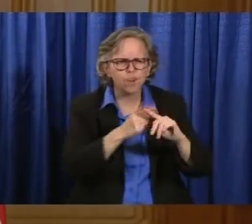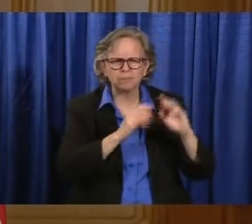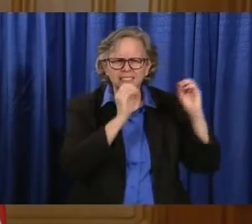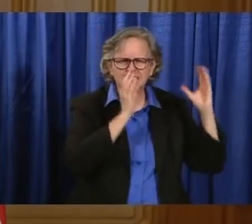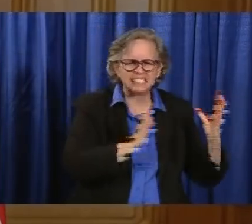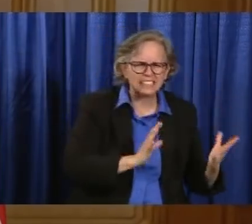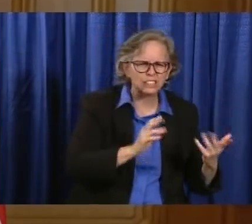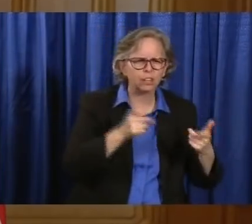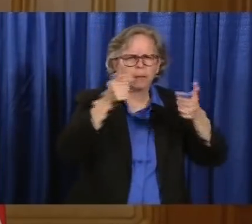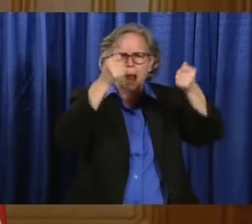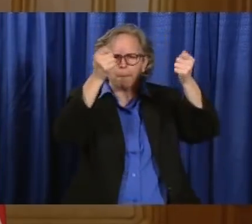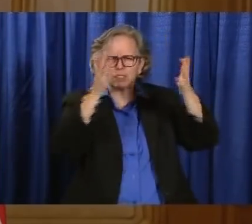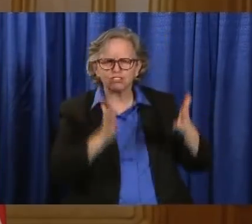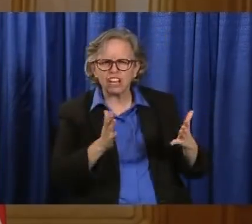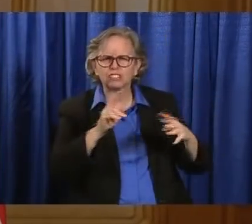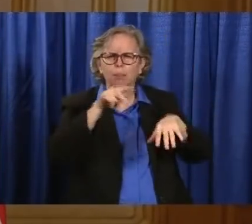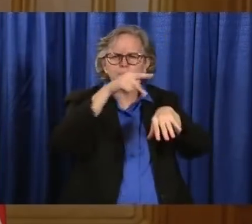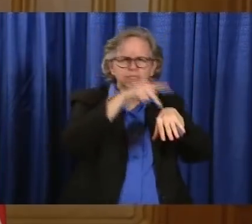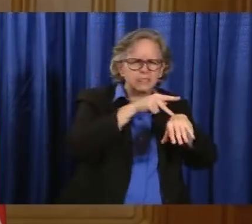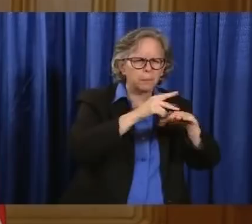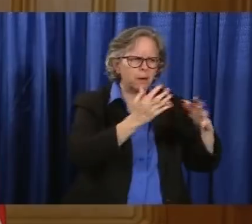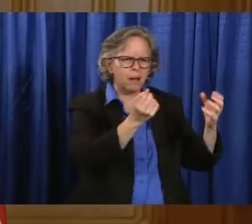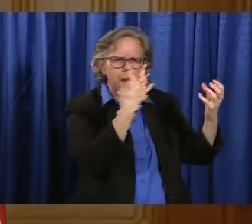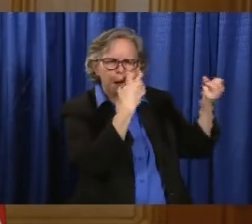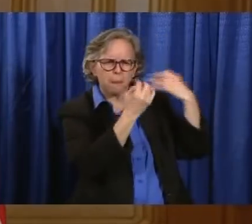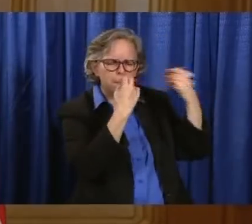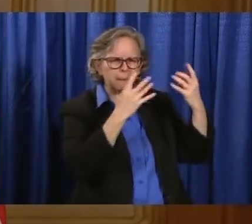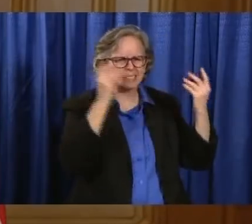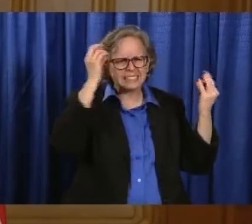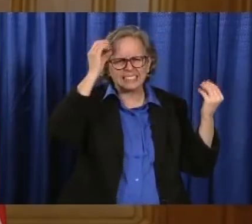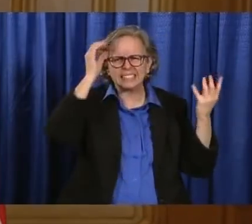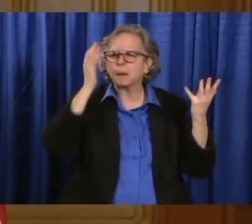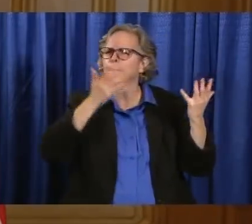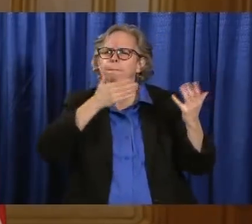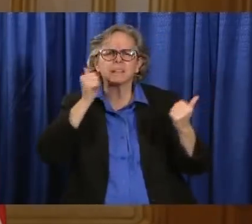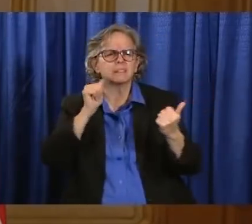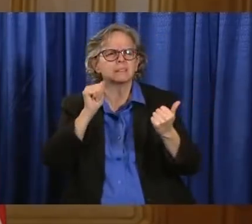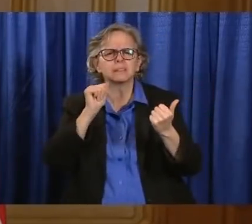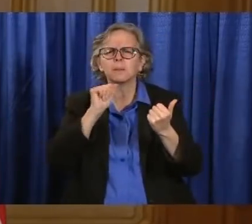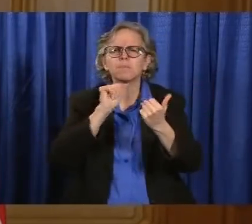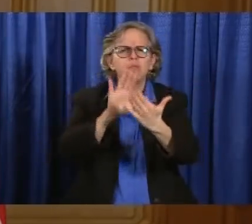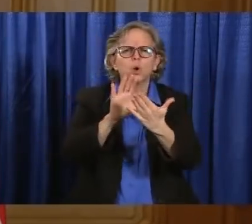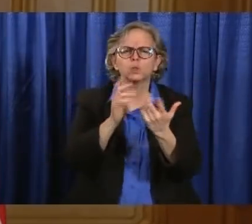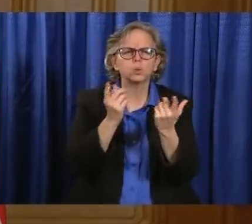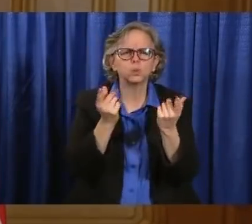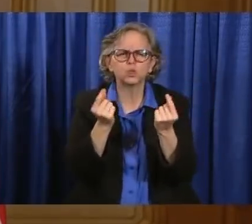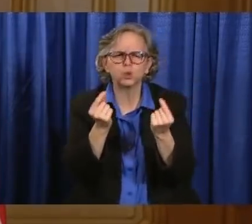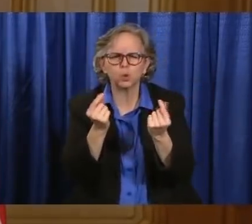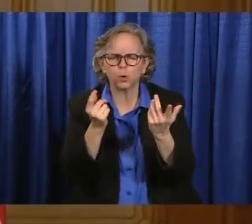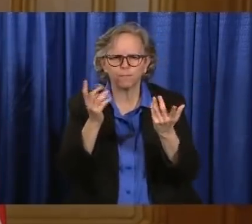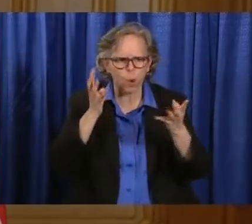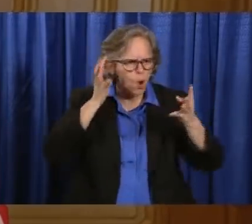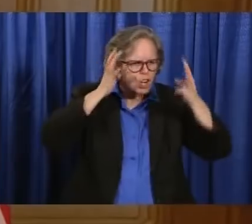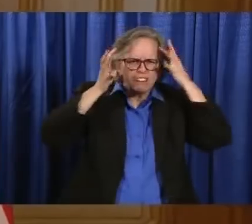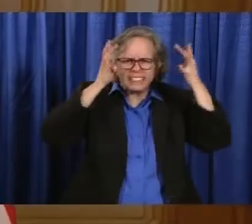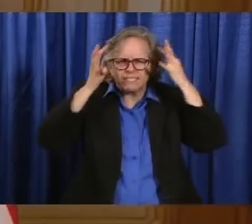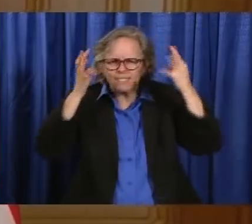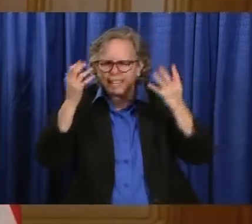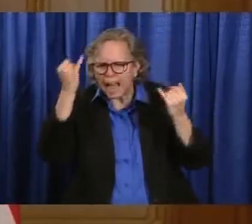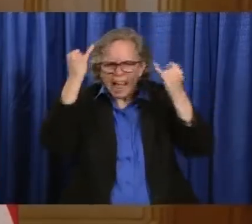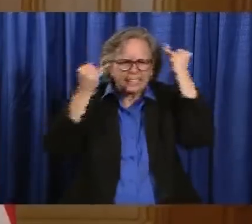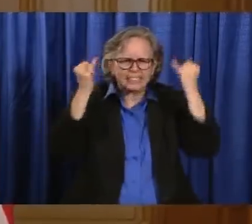sought out the best practices, taken some of your creative ideas and put them in a